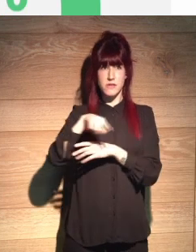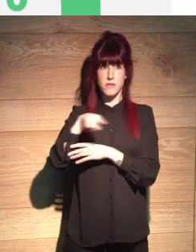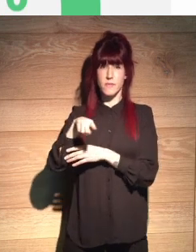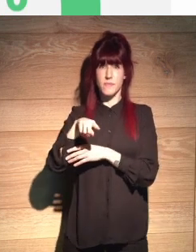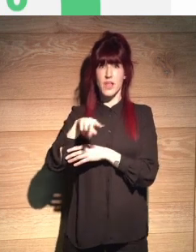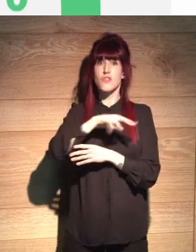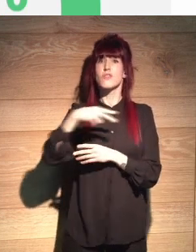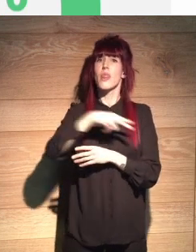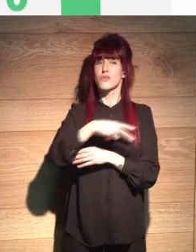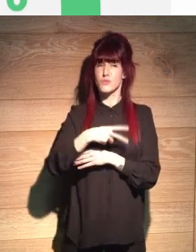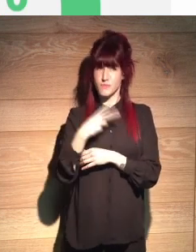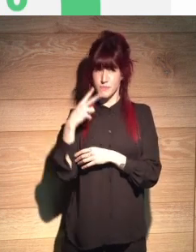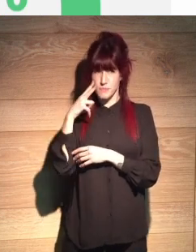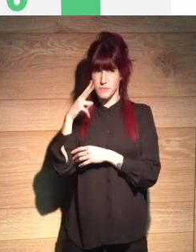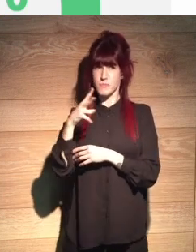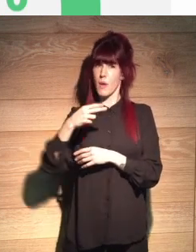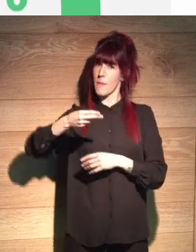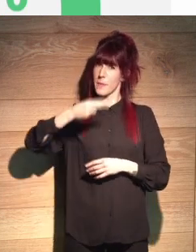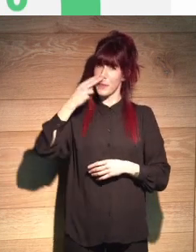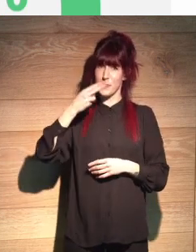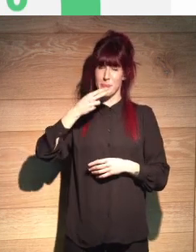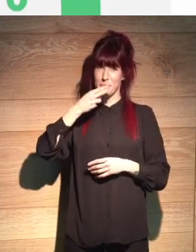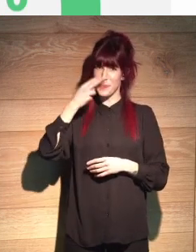And the result is very, very interesting.